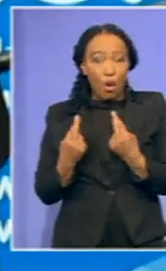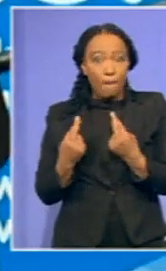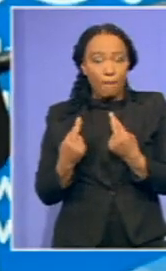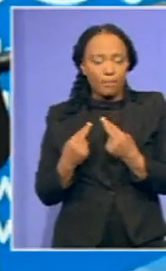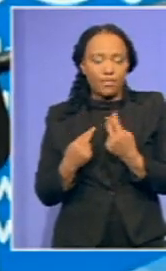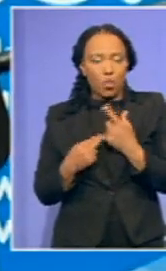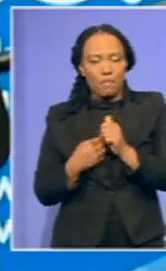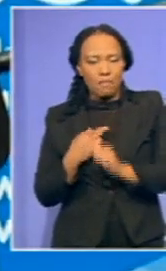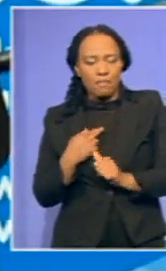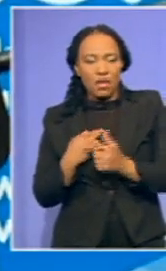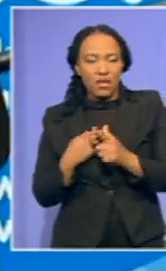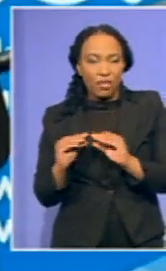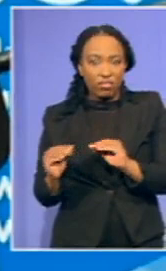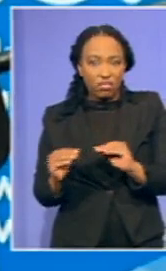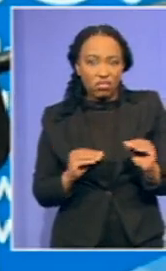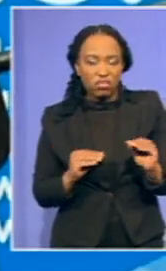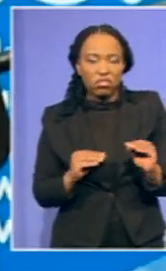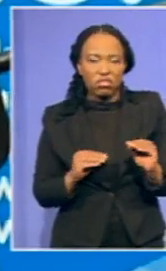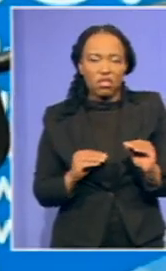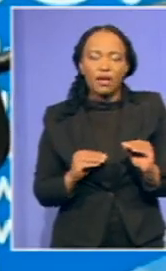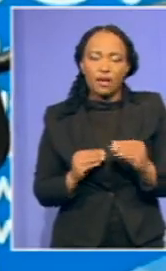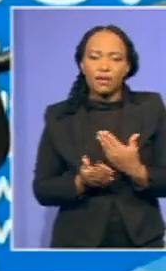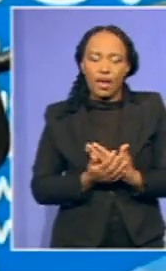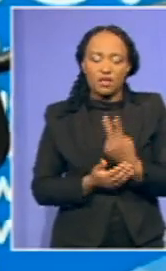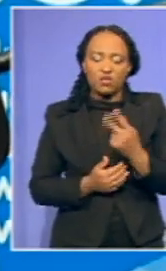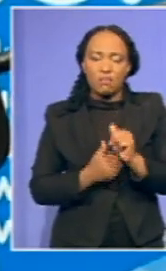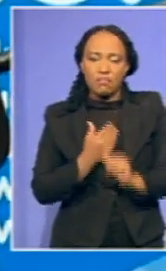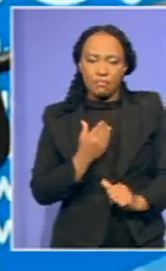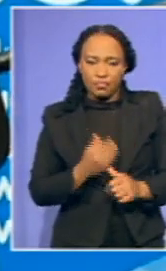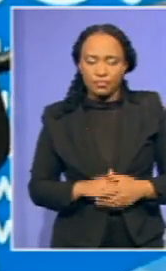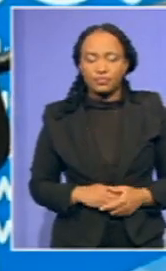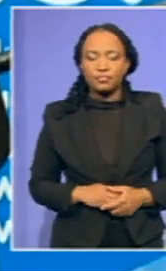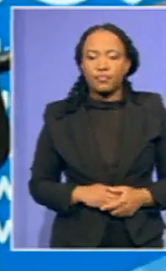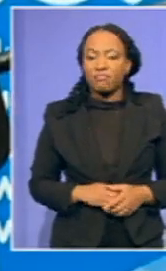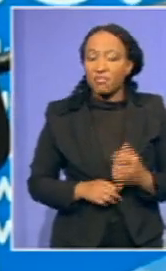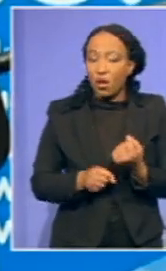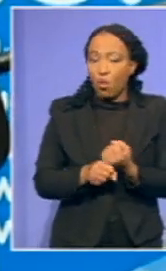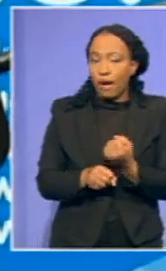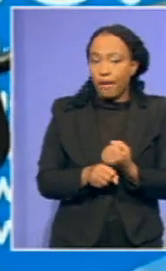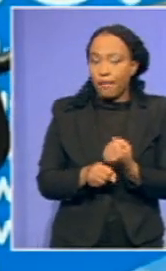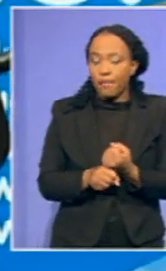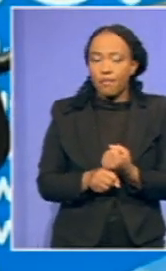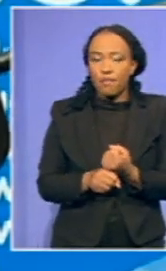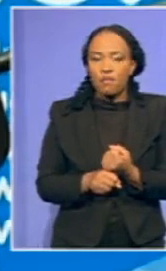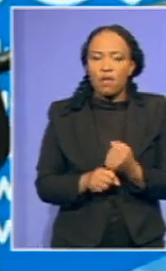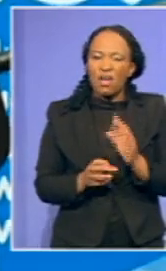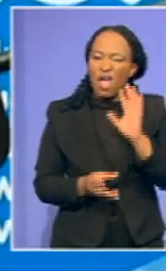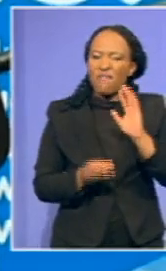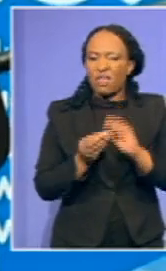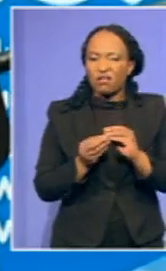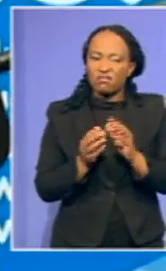But should it delay, it can delay to up to 2 months. The work itself should be 4 months.